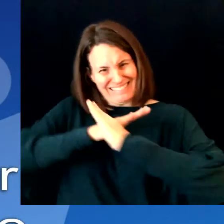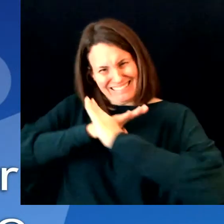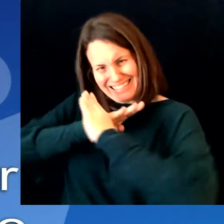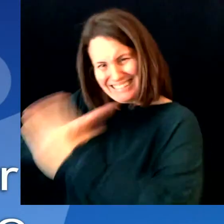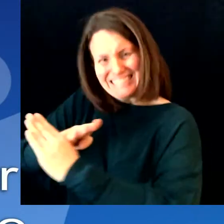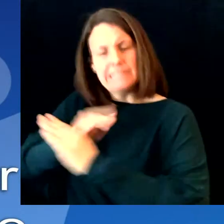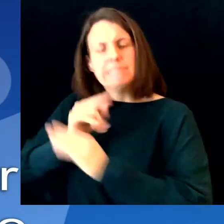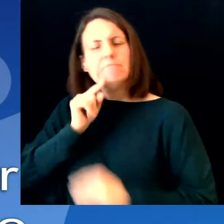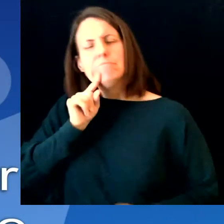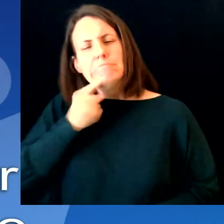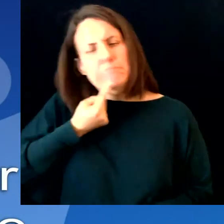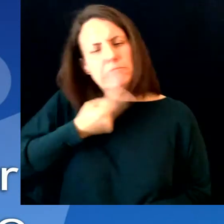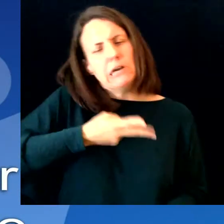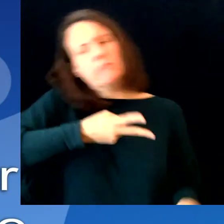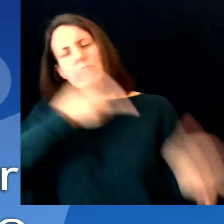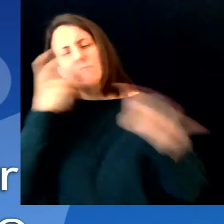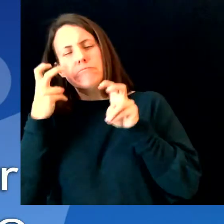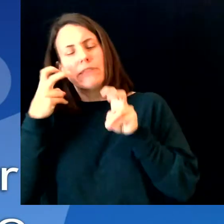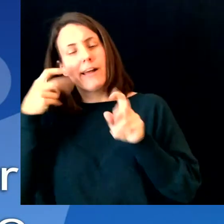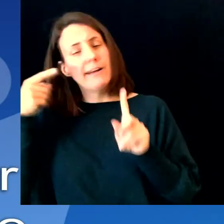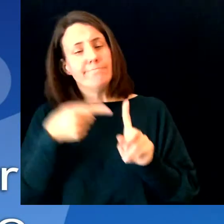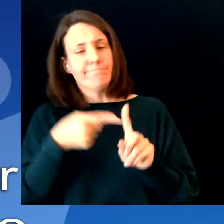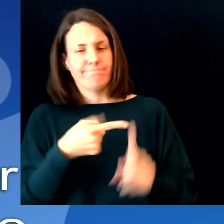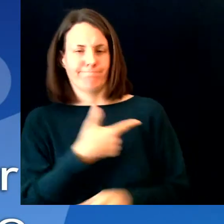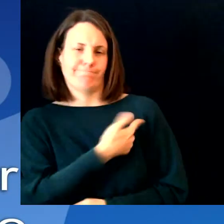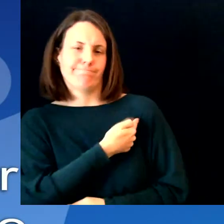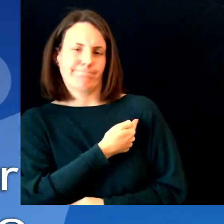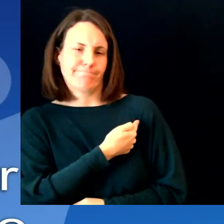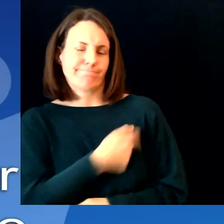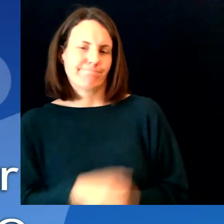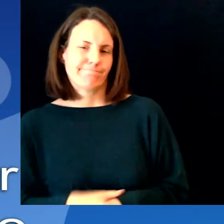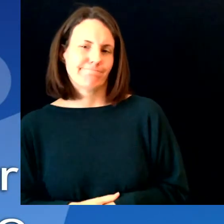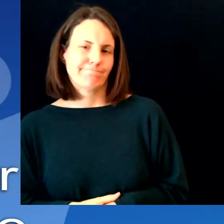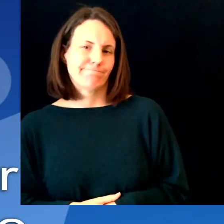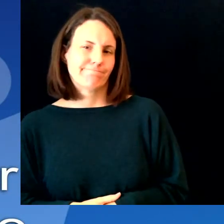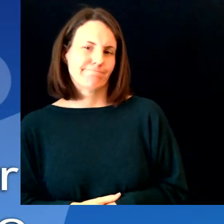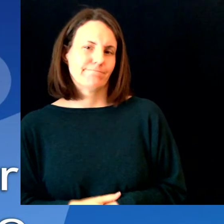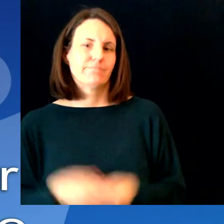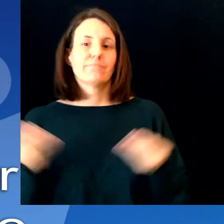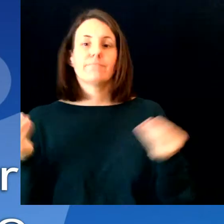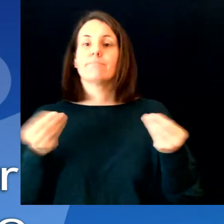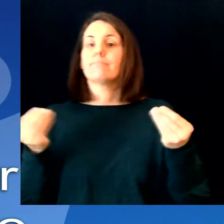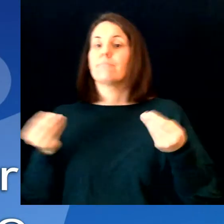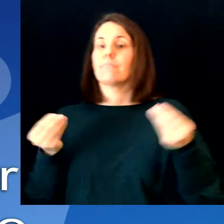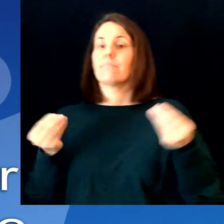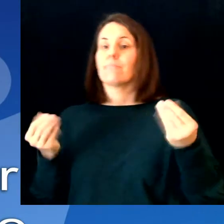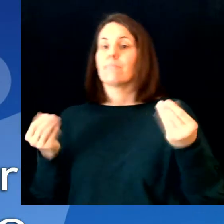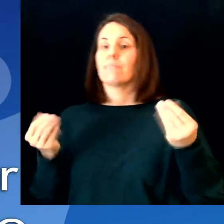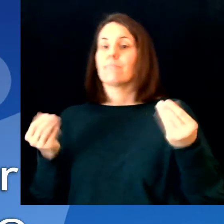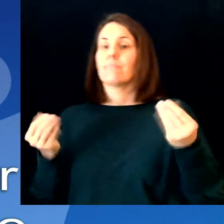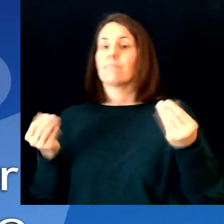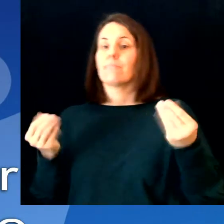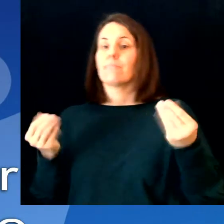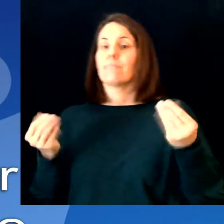Thank you. Our next question belongs to Mary Jo Ola from TMJ4 in Milwaukee. Mary Jo?